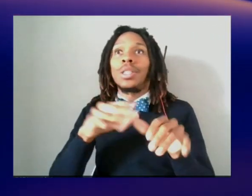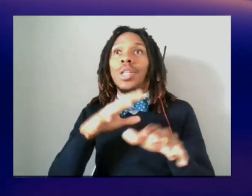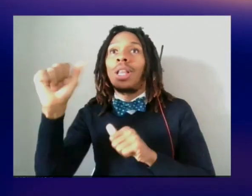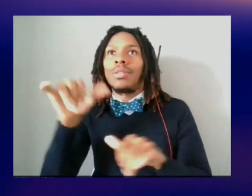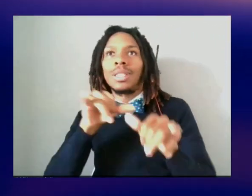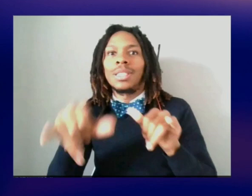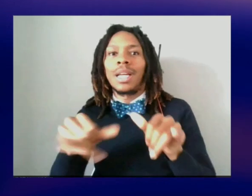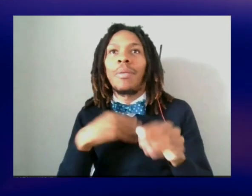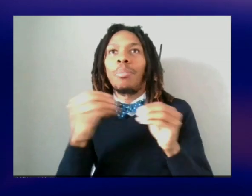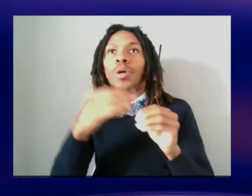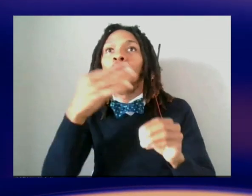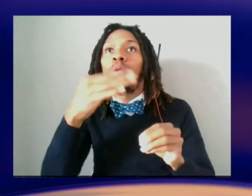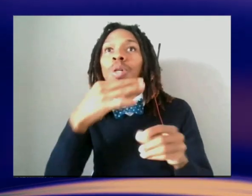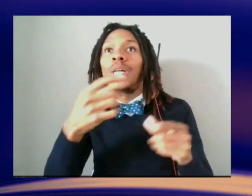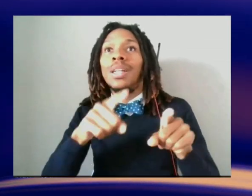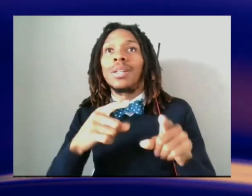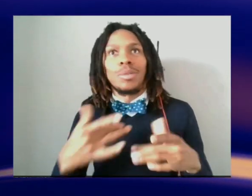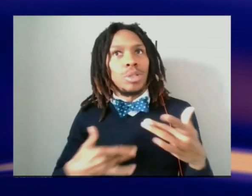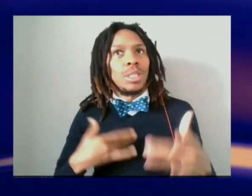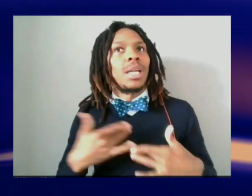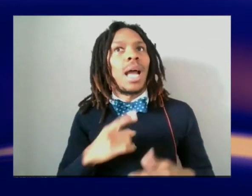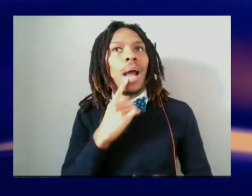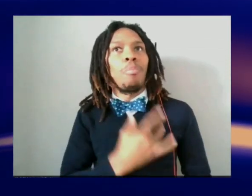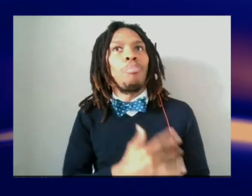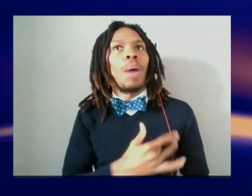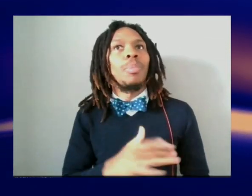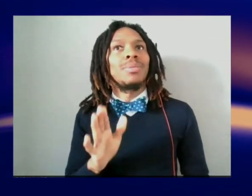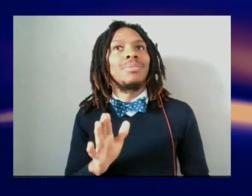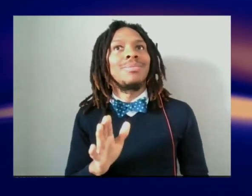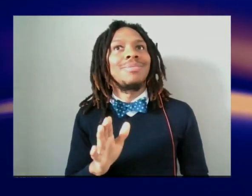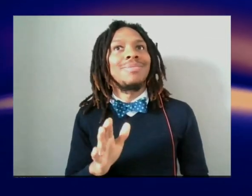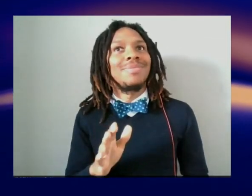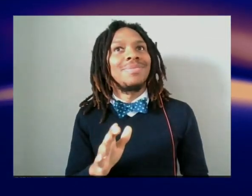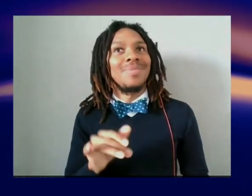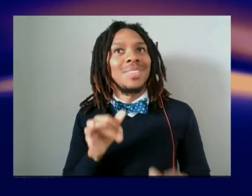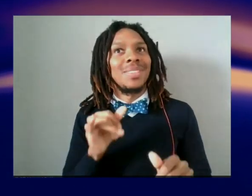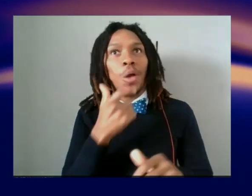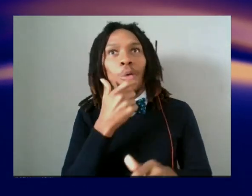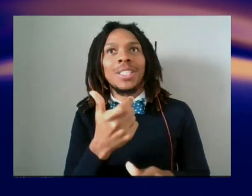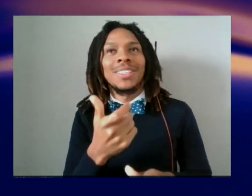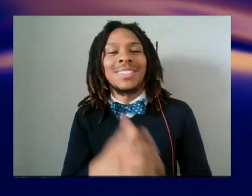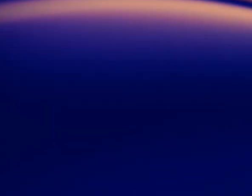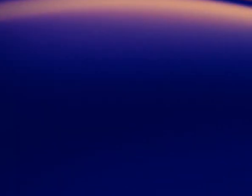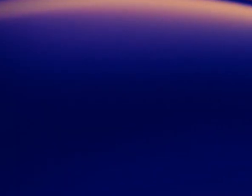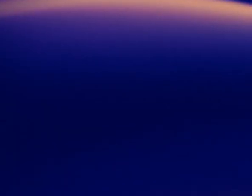up, and it's going to be exciting, I promise. So stay tuned. Bye.